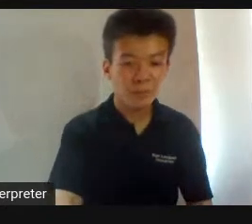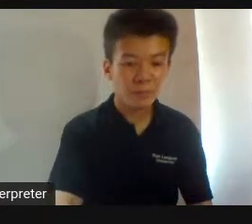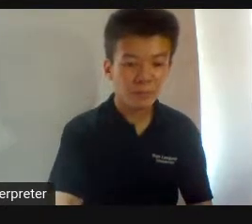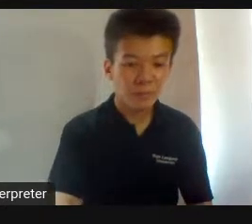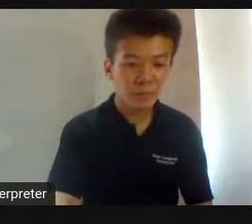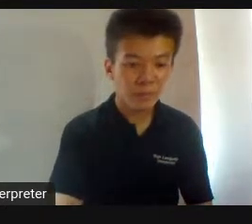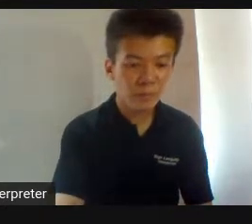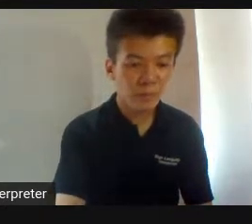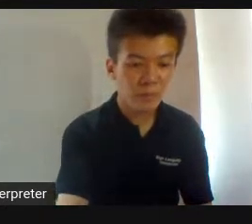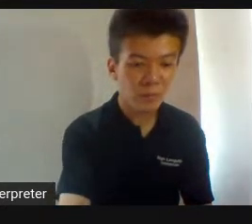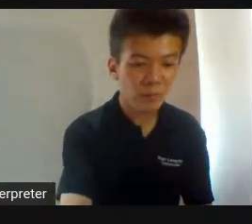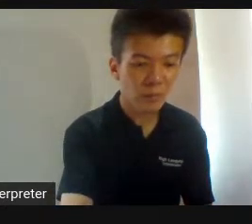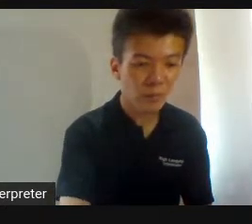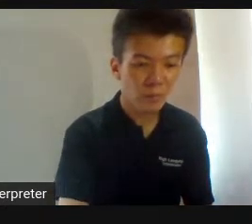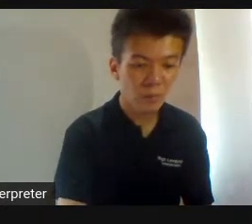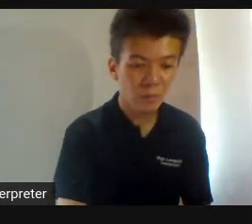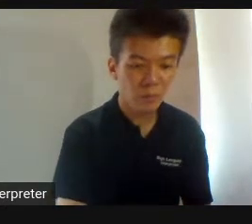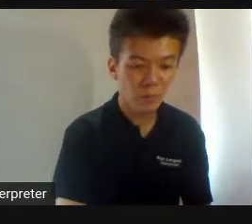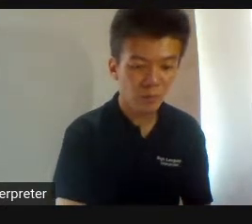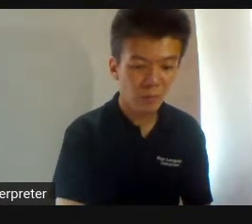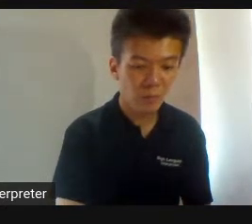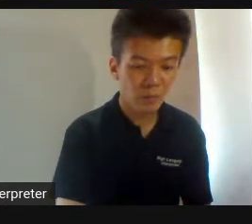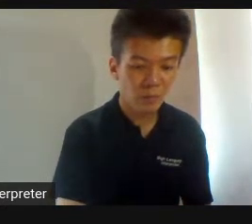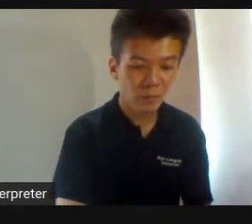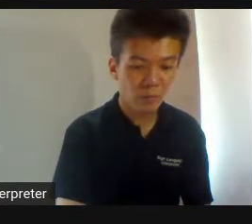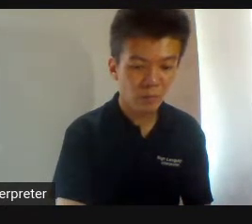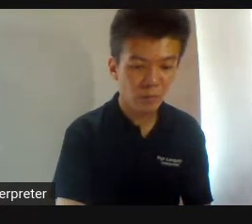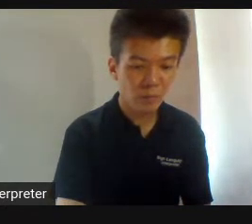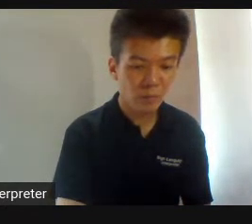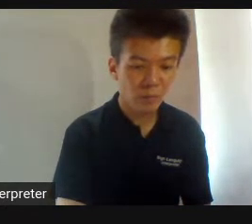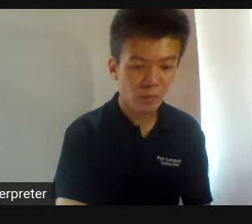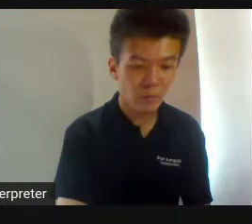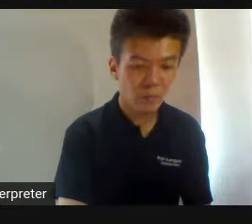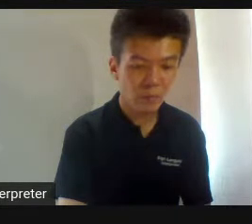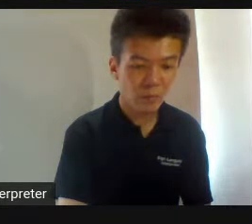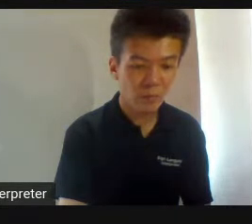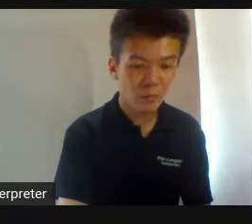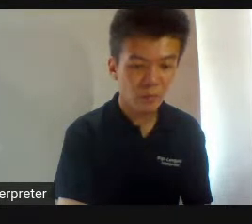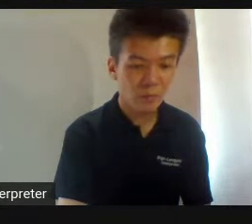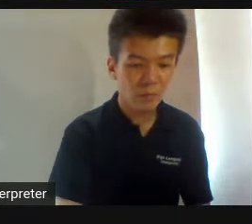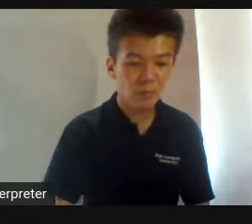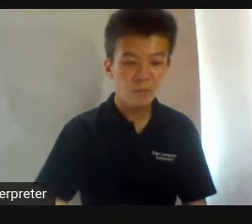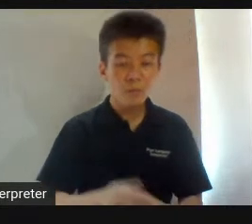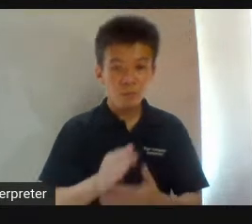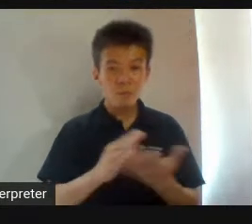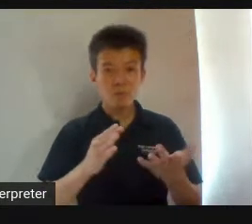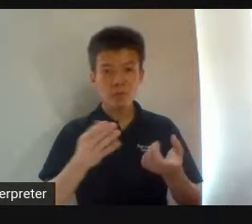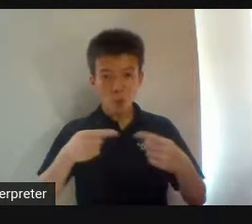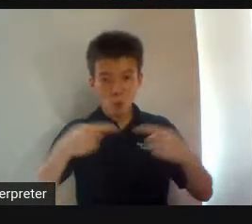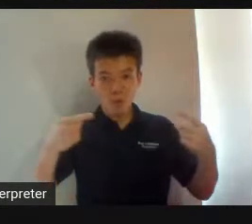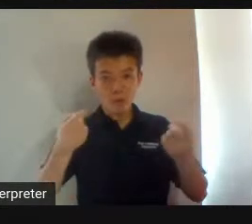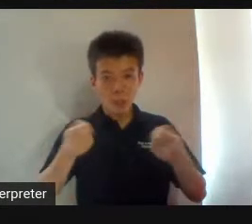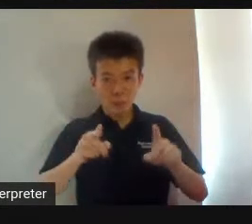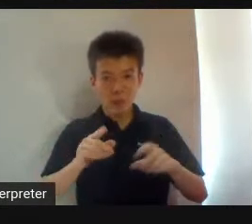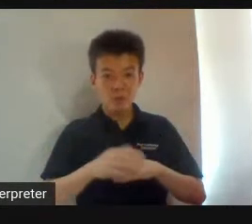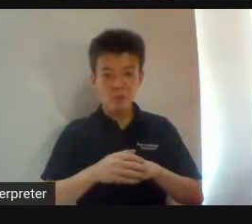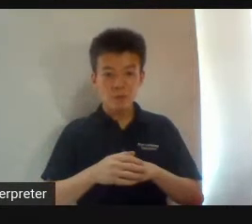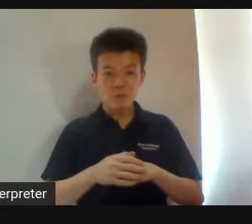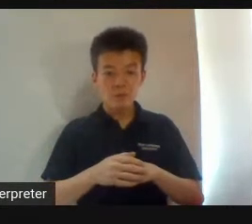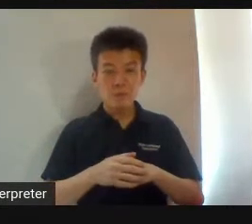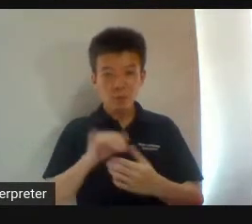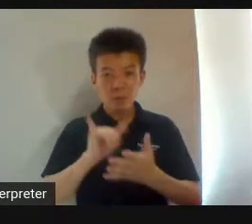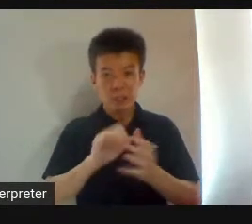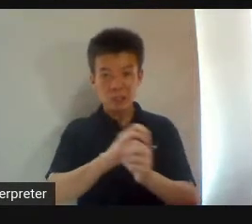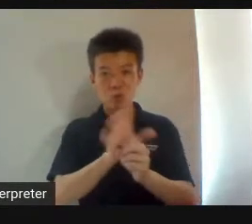Yeah, I think also in the mental health space, actually for mental health, something opposite actually happens, because in this